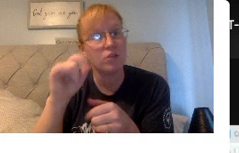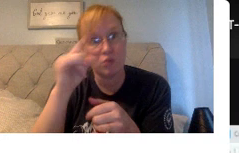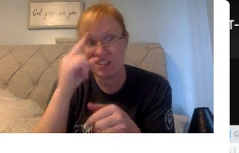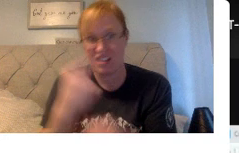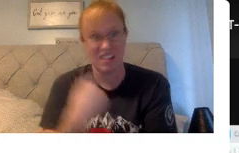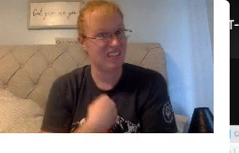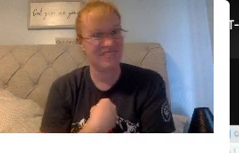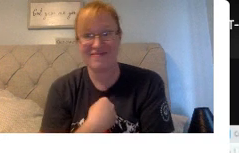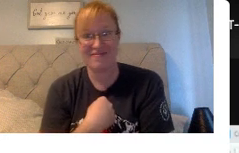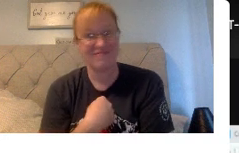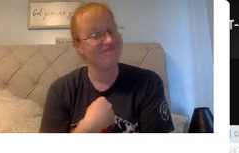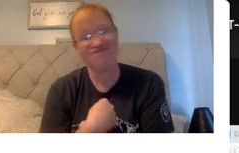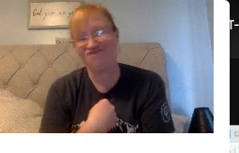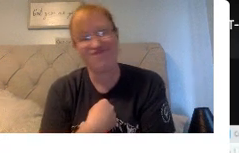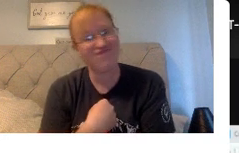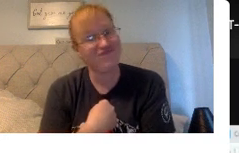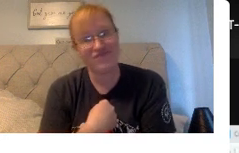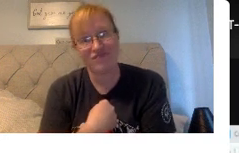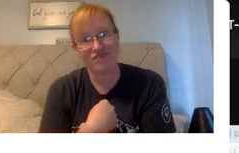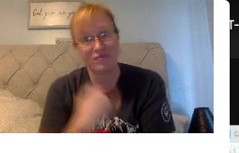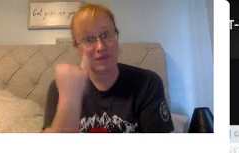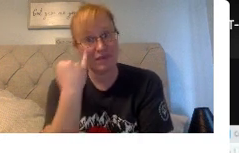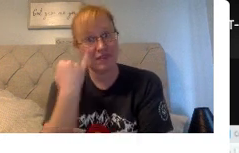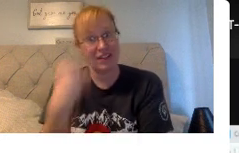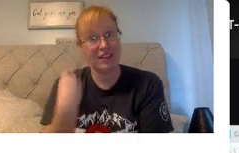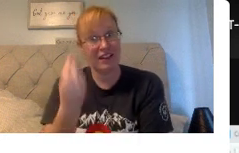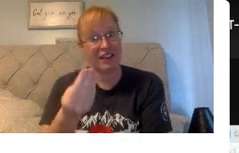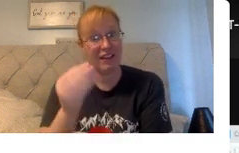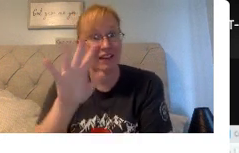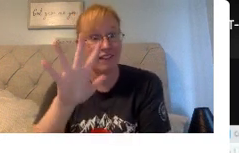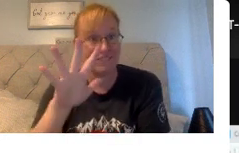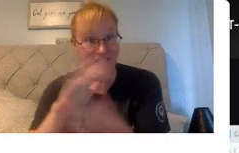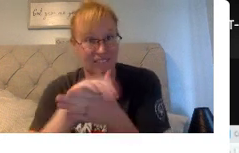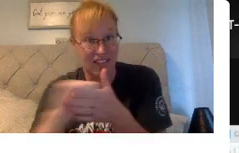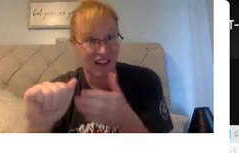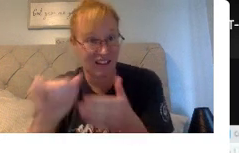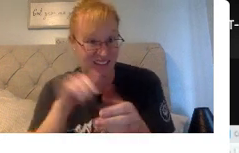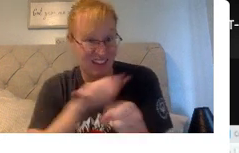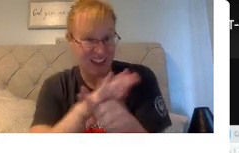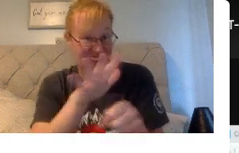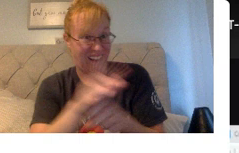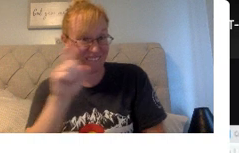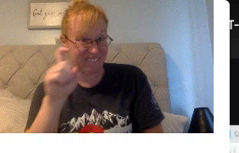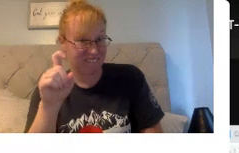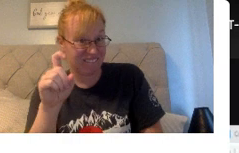I? And if I just give him $5, is that enough?